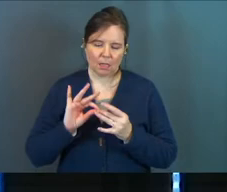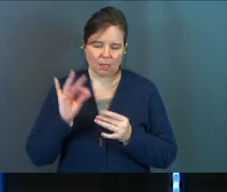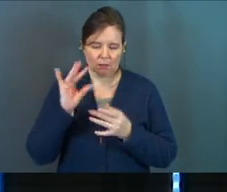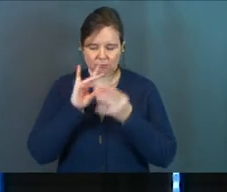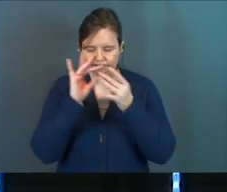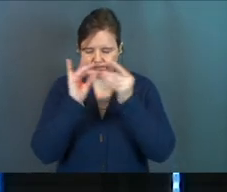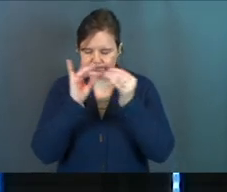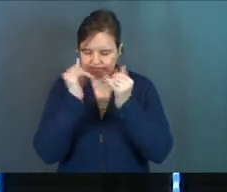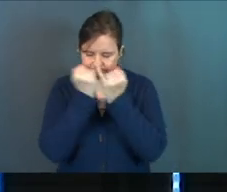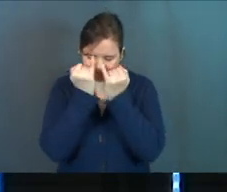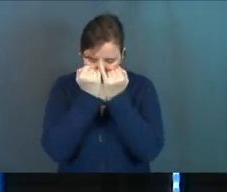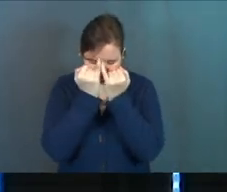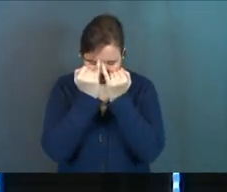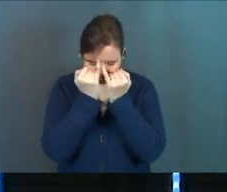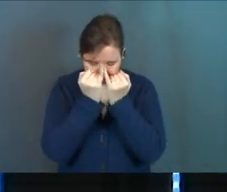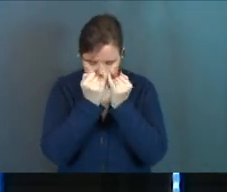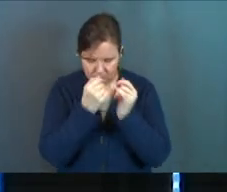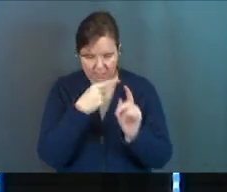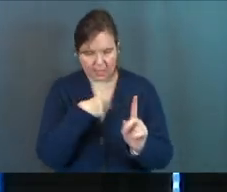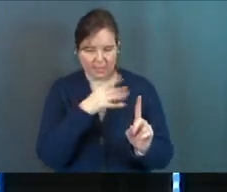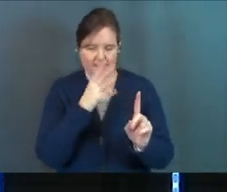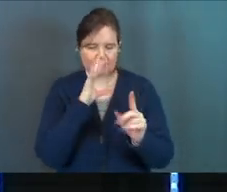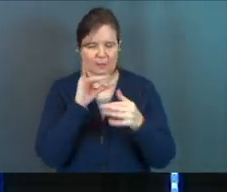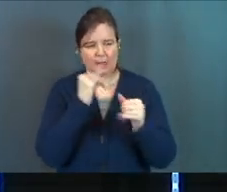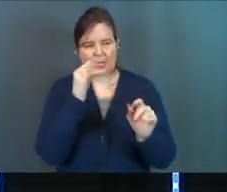in my head. Do you ever make speeches in your head toward them?